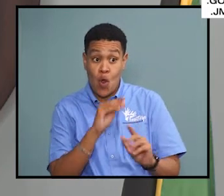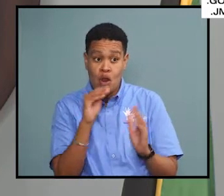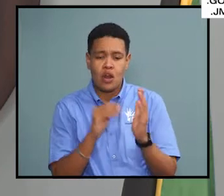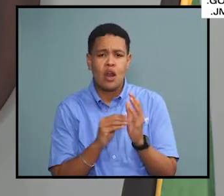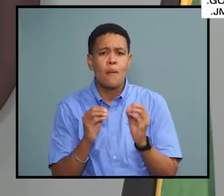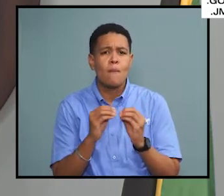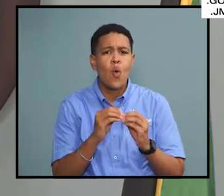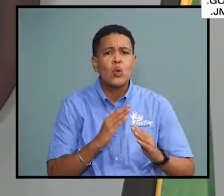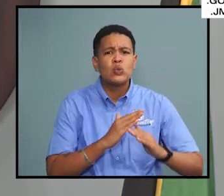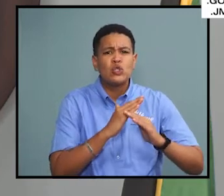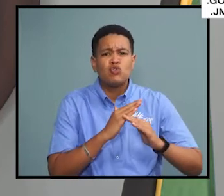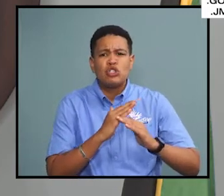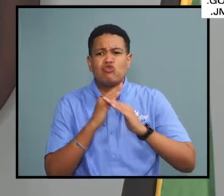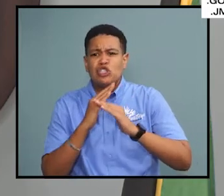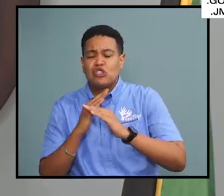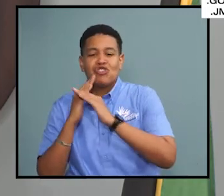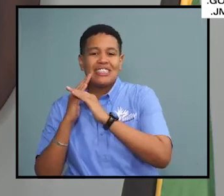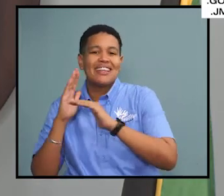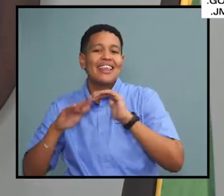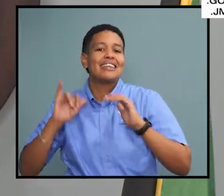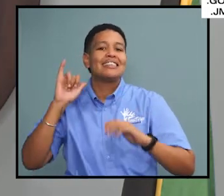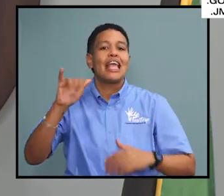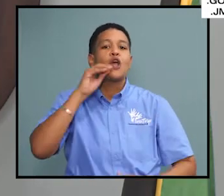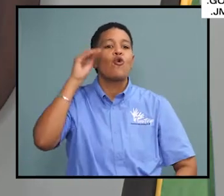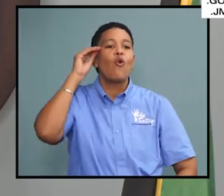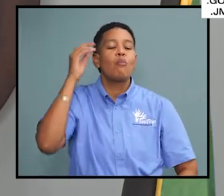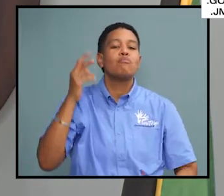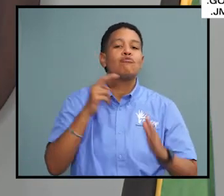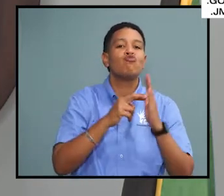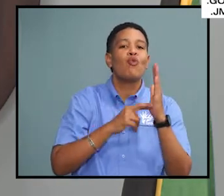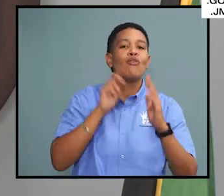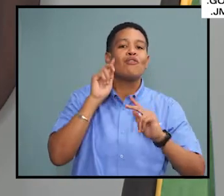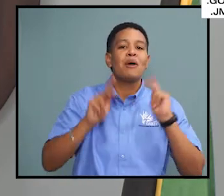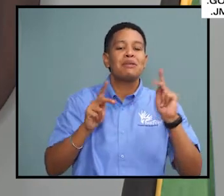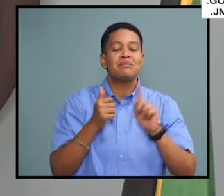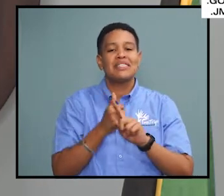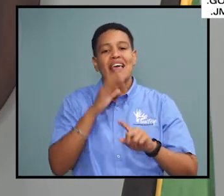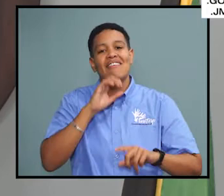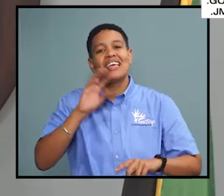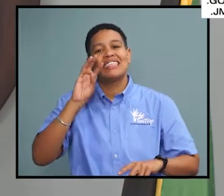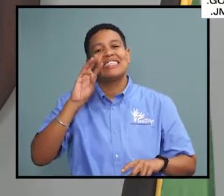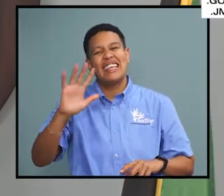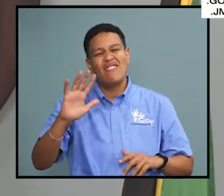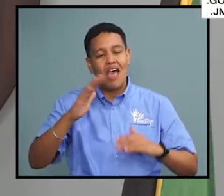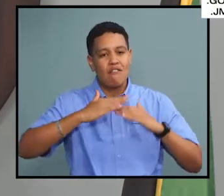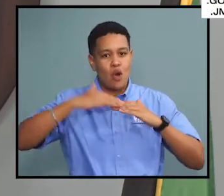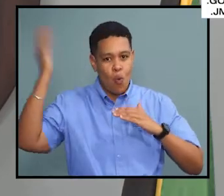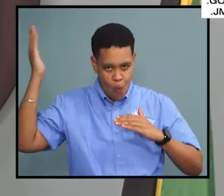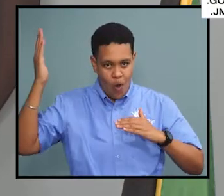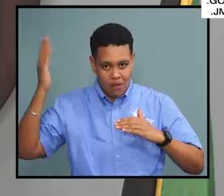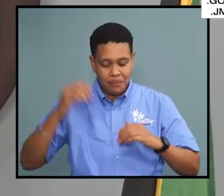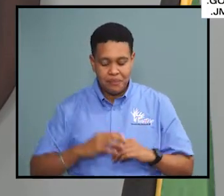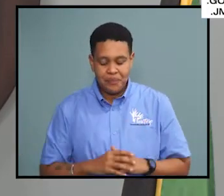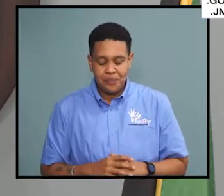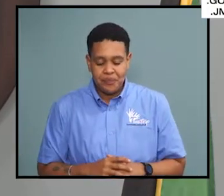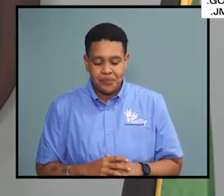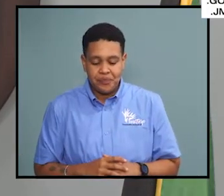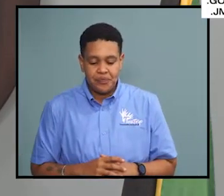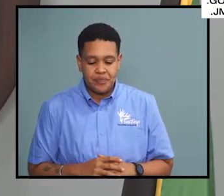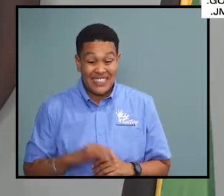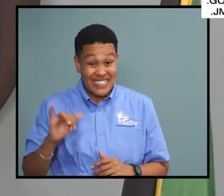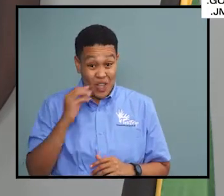more restrictive than the stay-at-home measure for persons aged 65 and over, which would